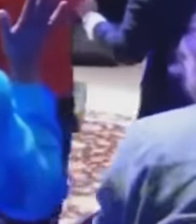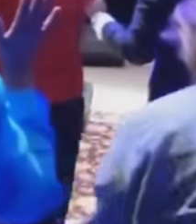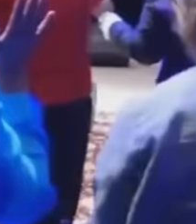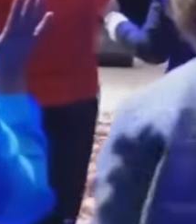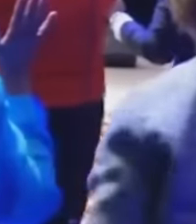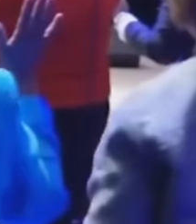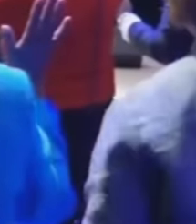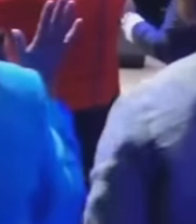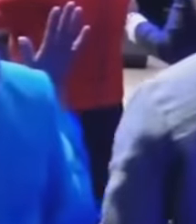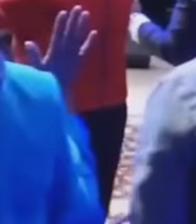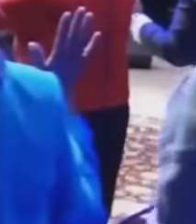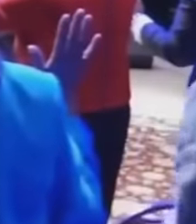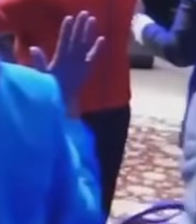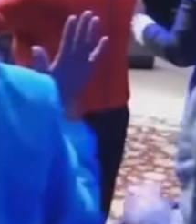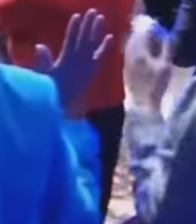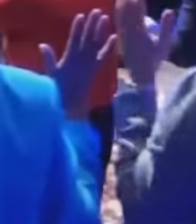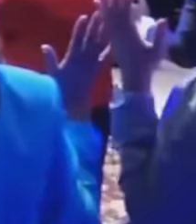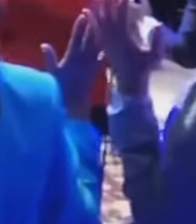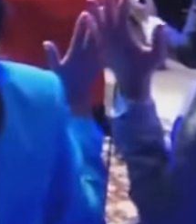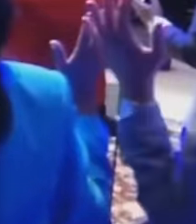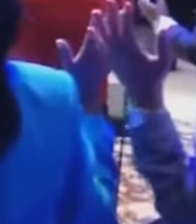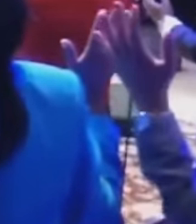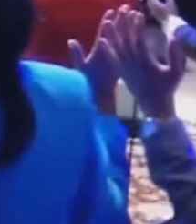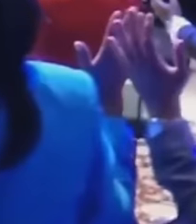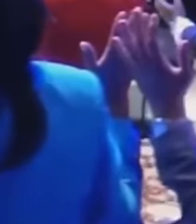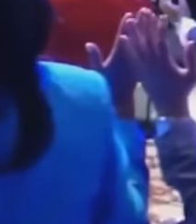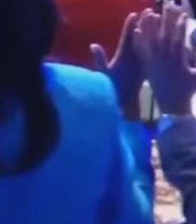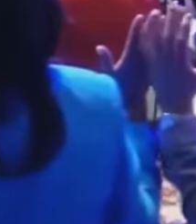me. Because you got some loose threads.